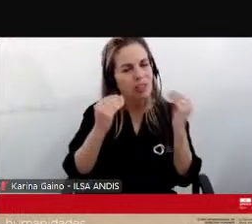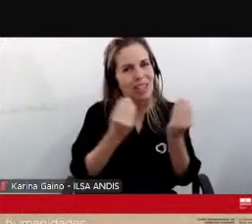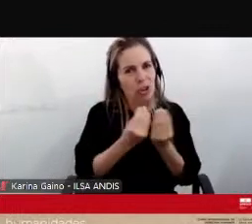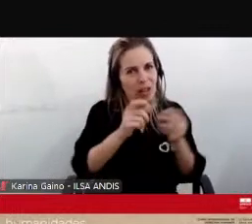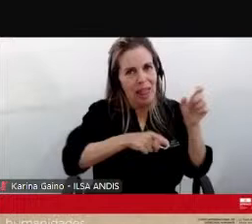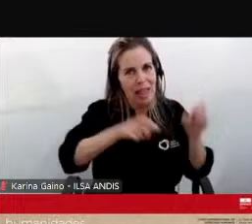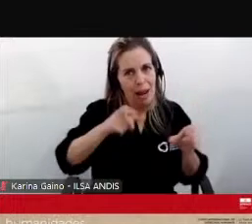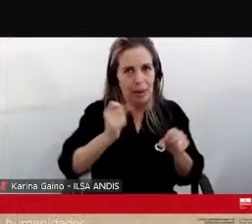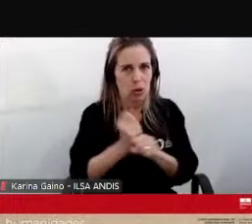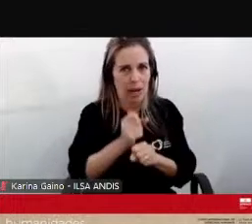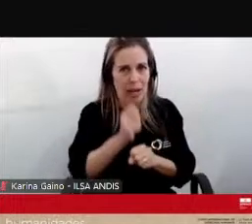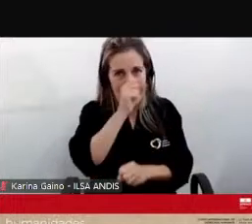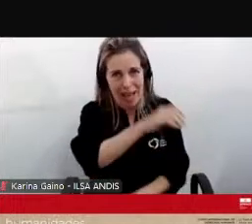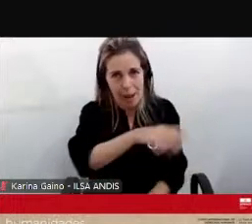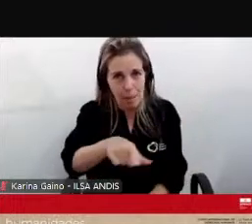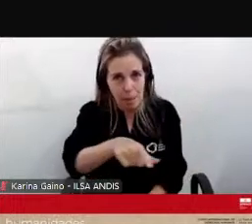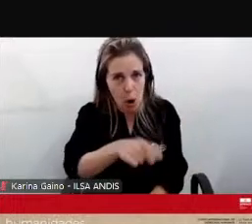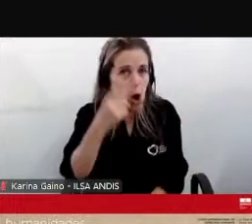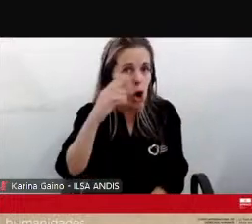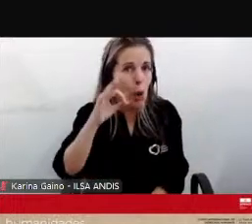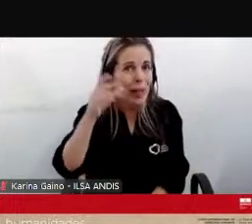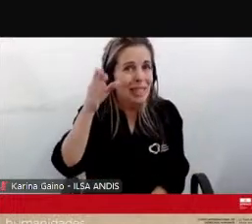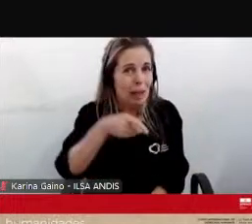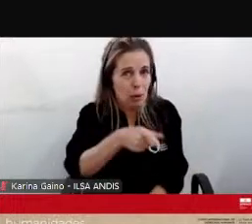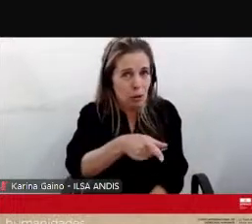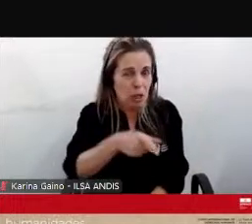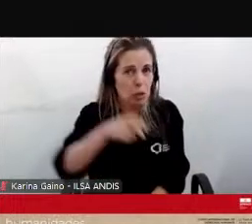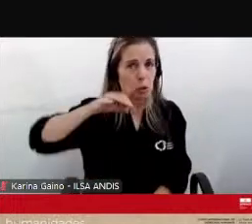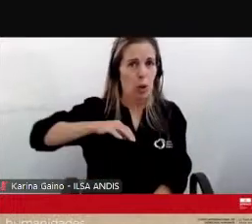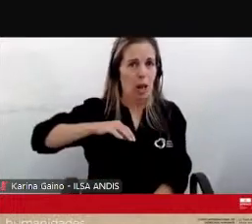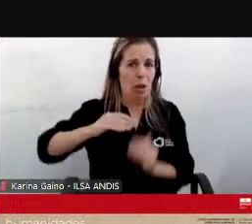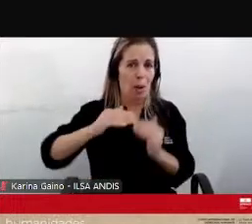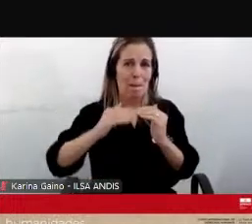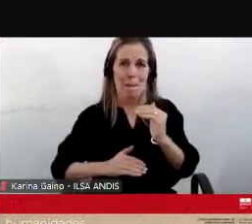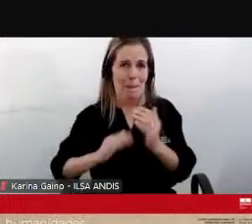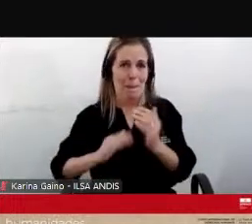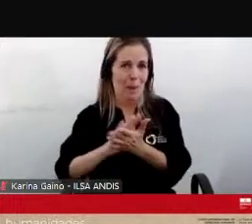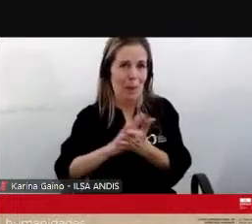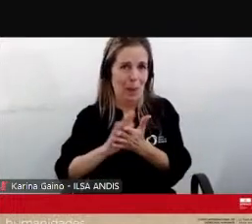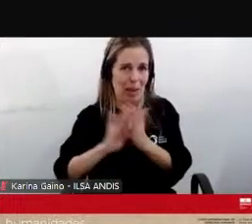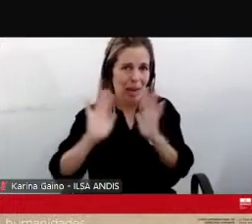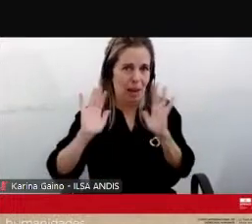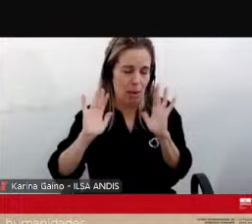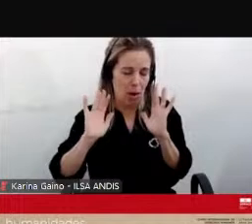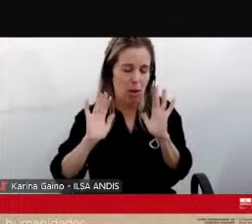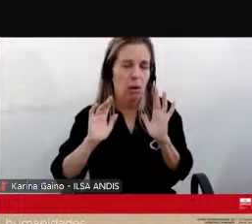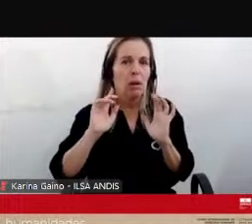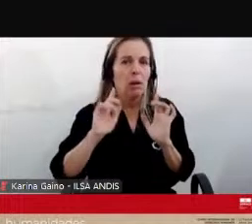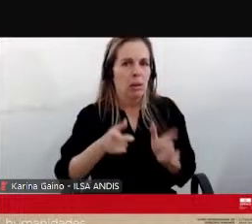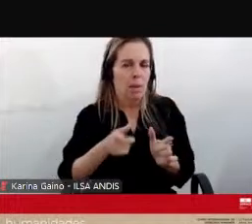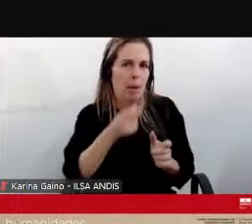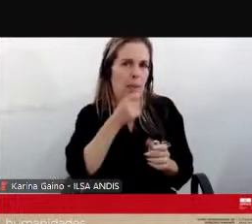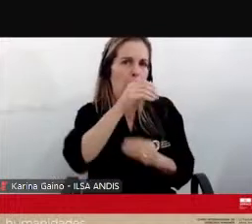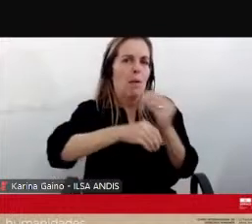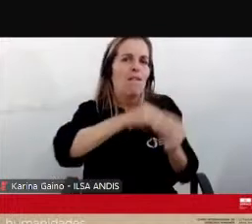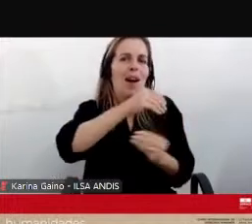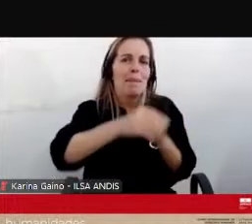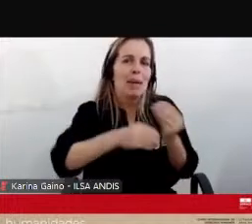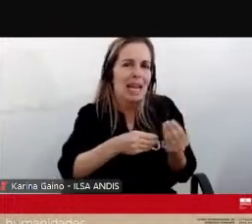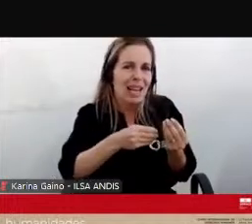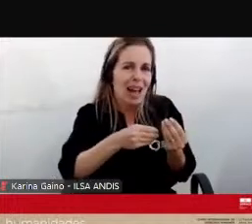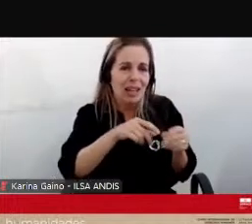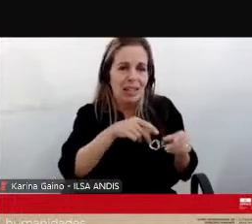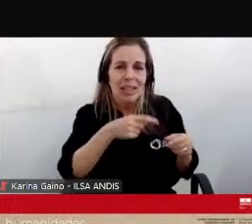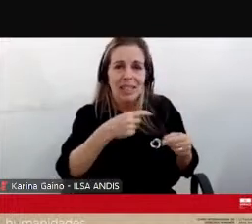who together are earning less than one minimum wage. And this also means that many cases, women and children